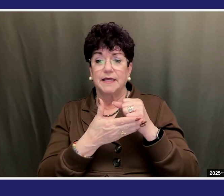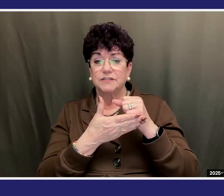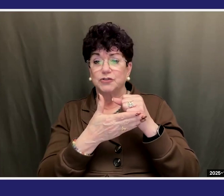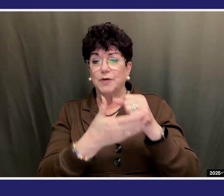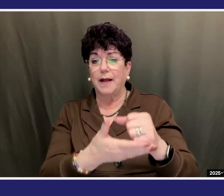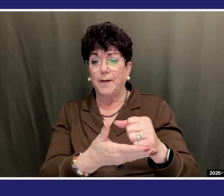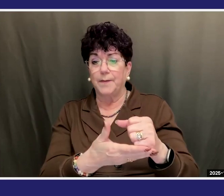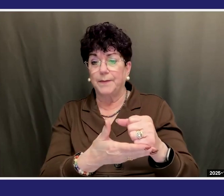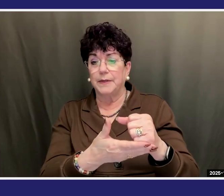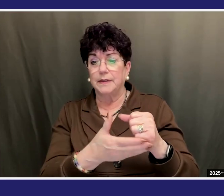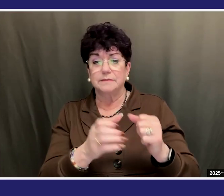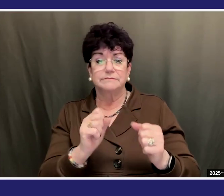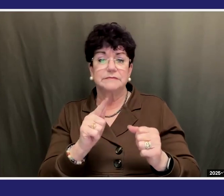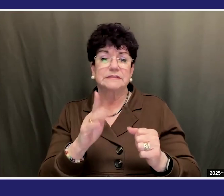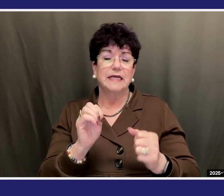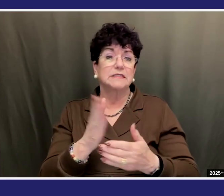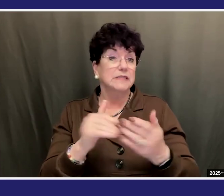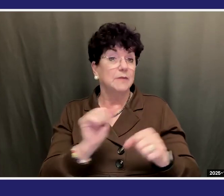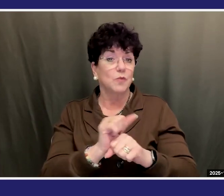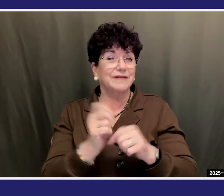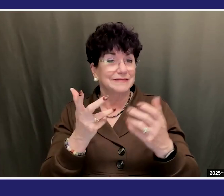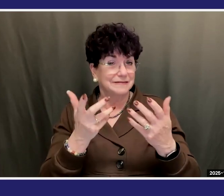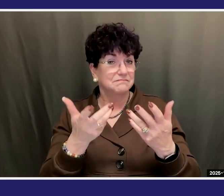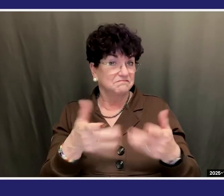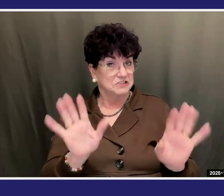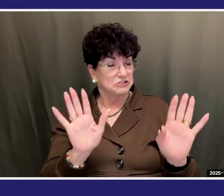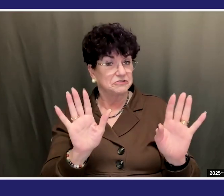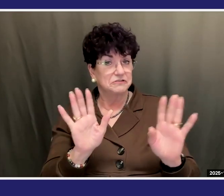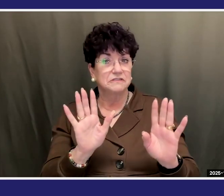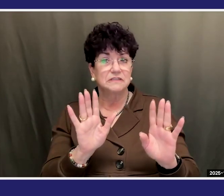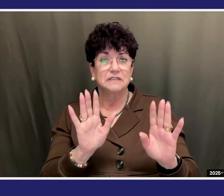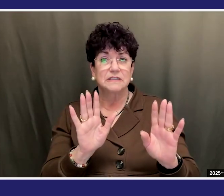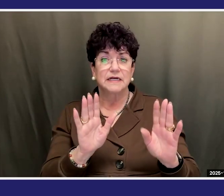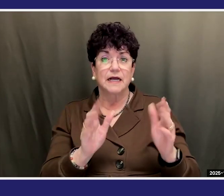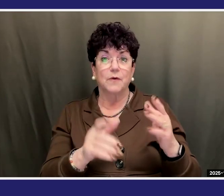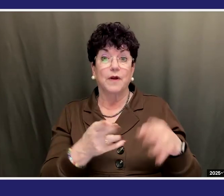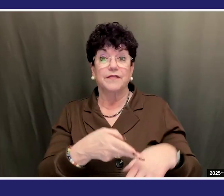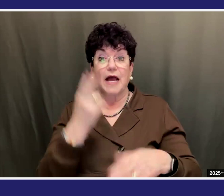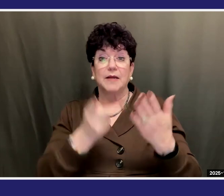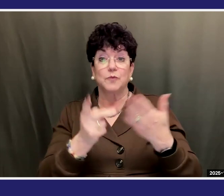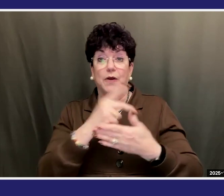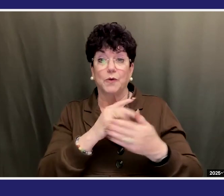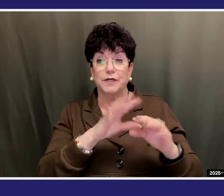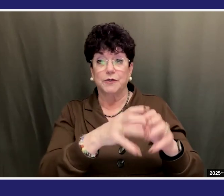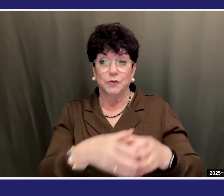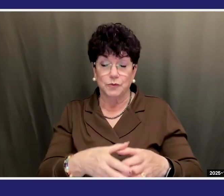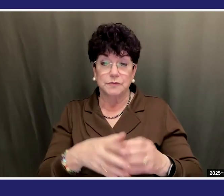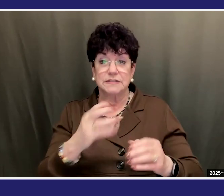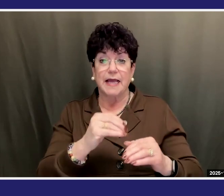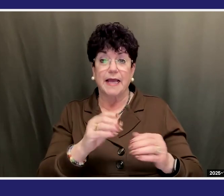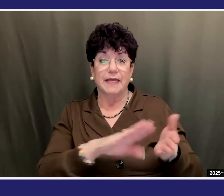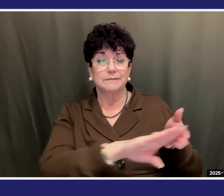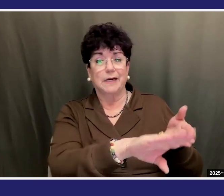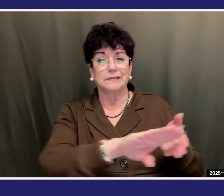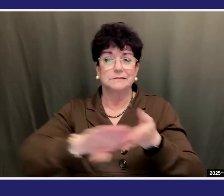already that has been done to some degree with high priority populations and marginalized communities. We want to focus